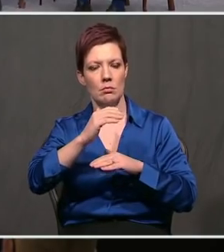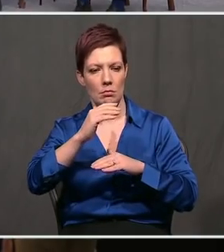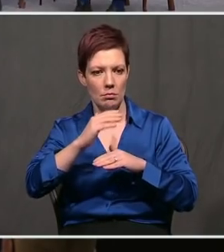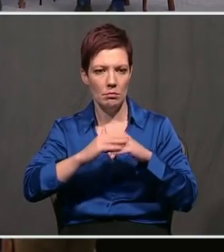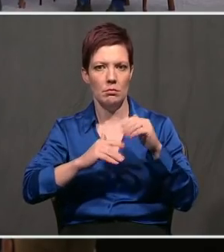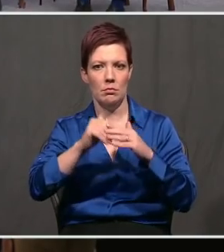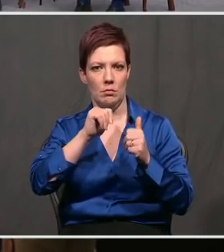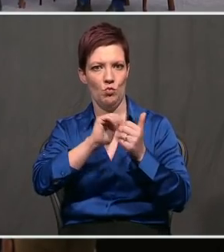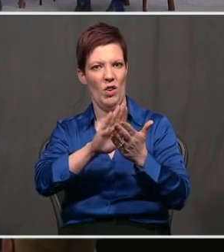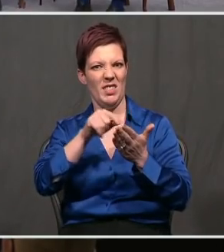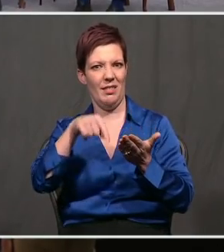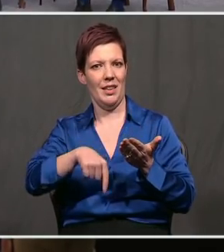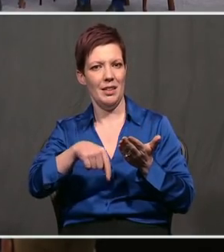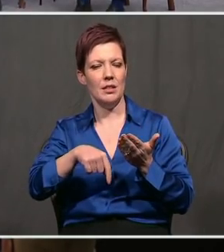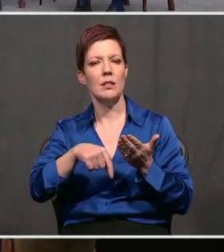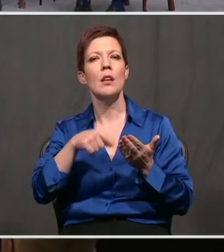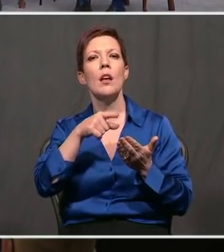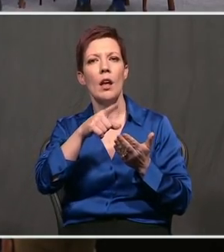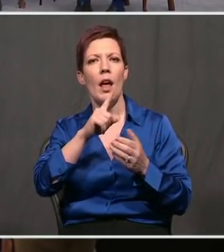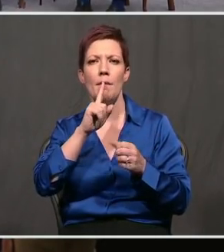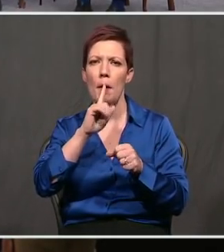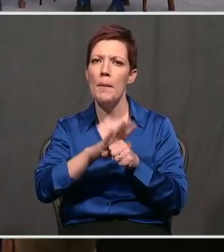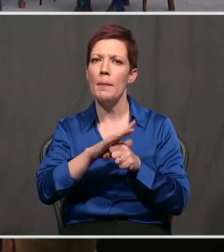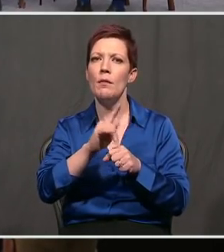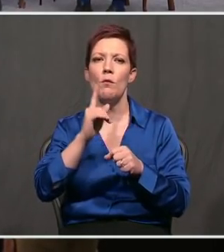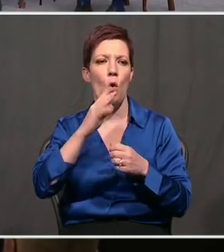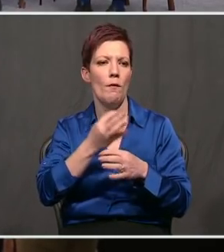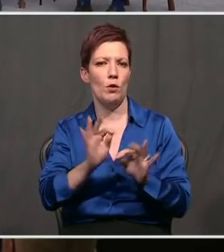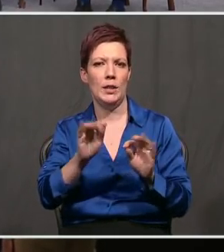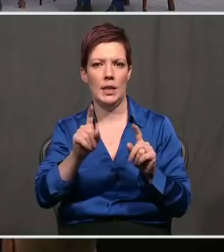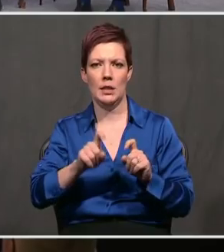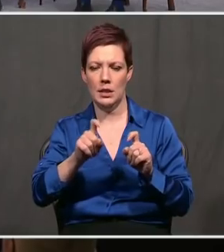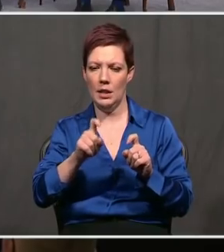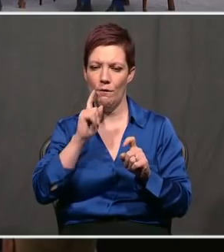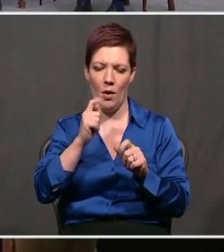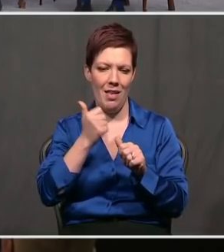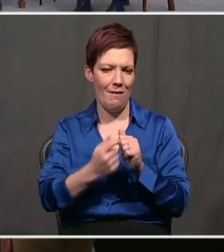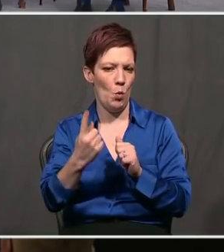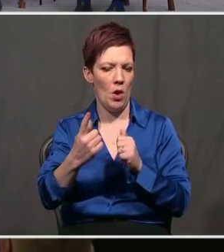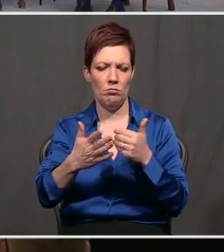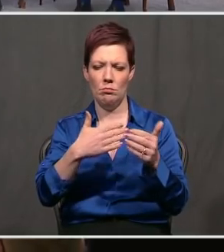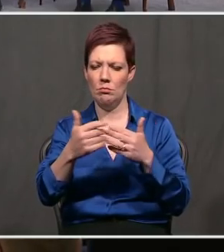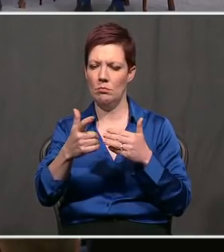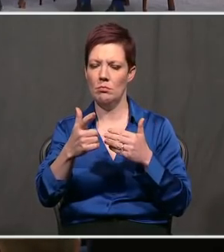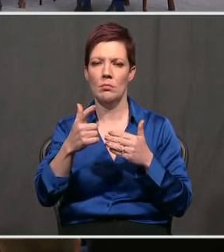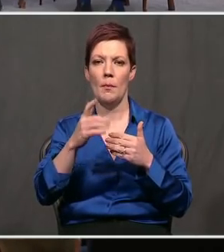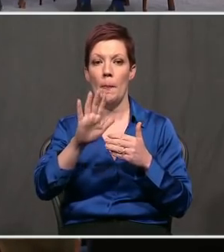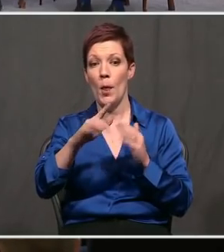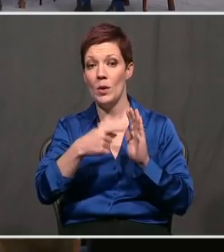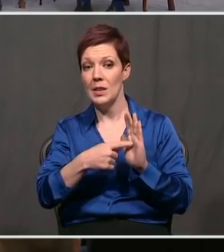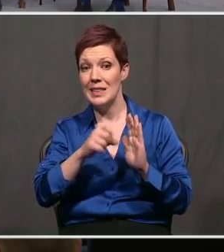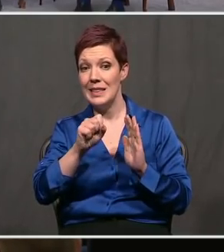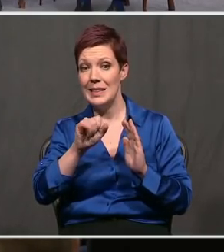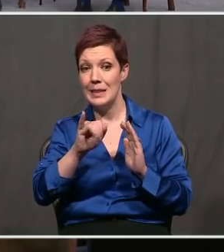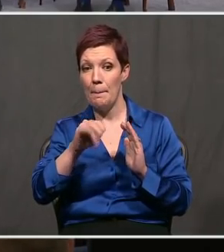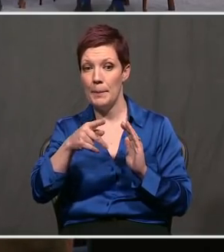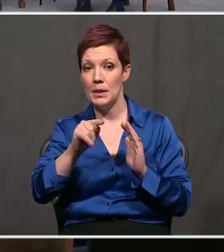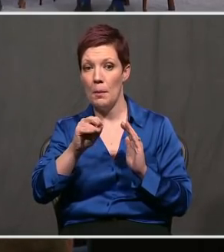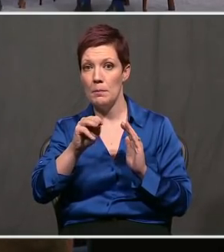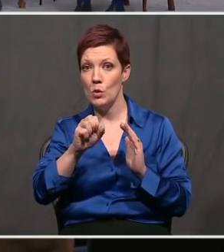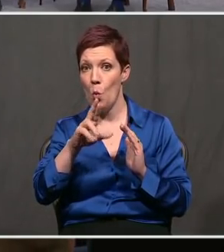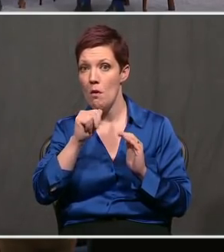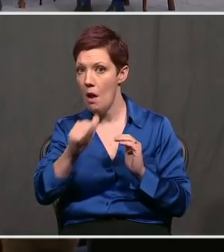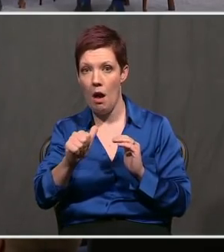a commitment to testing, free testing for every person in Tennessee, regardless of symptoms, from the very beginning. A commitment